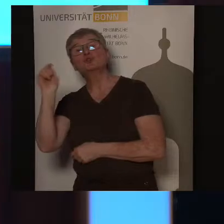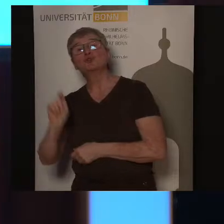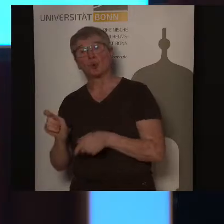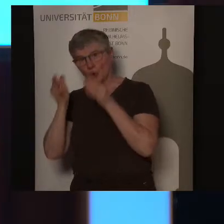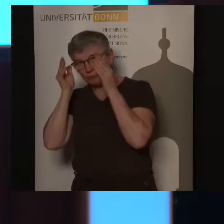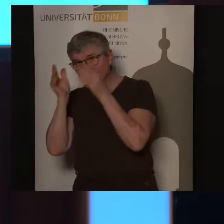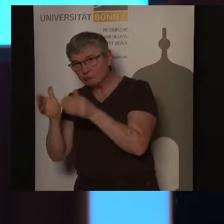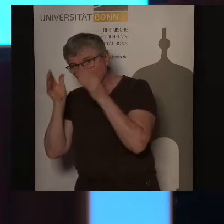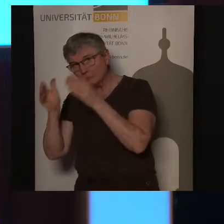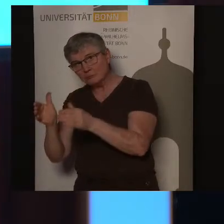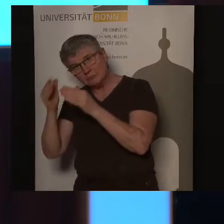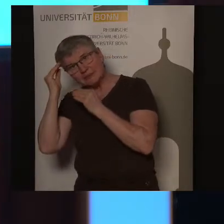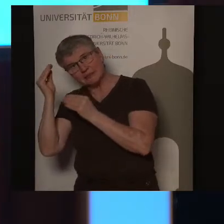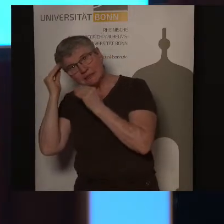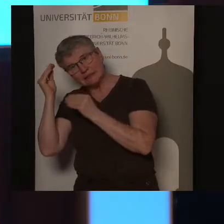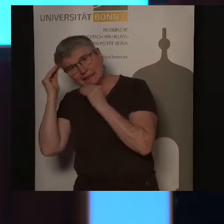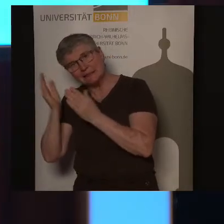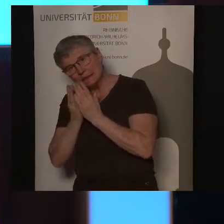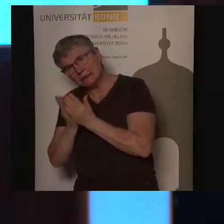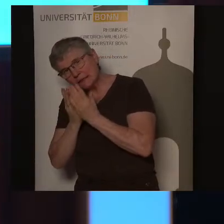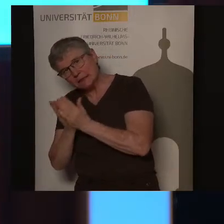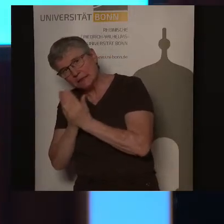course, studying is important,